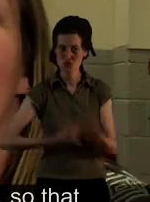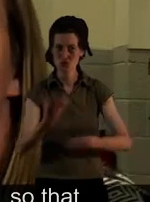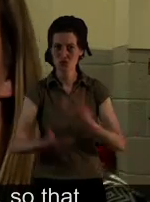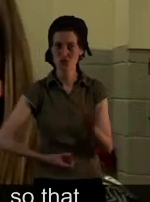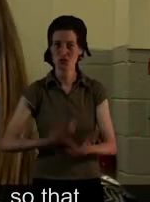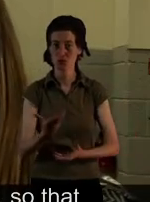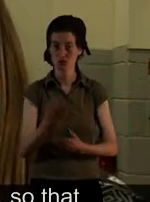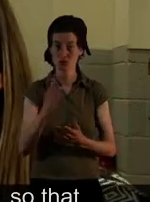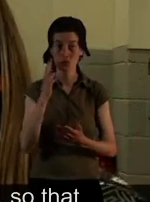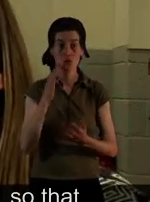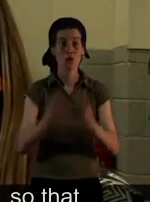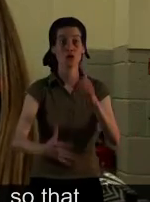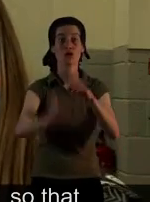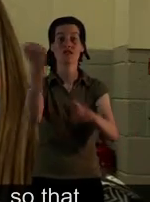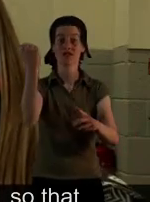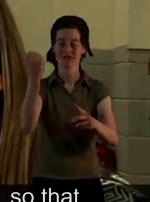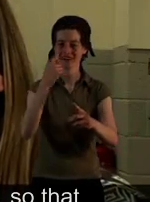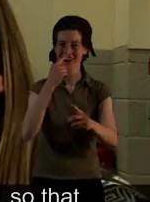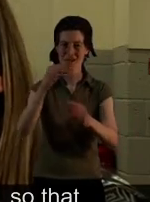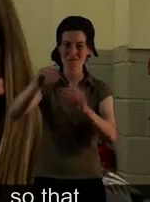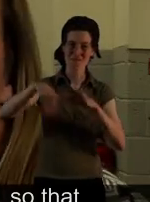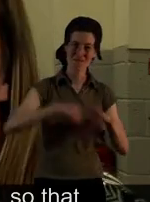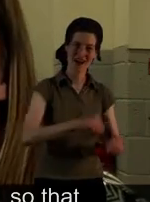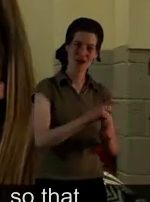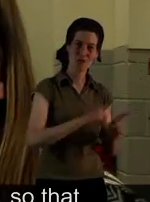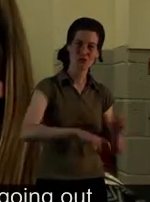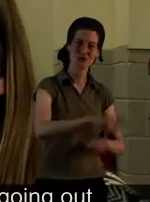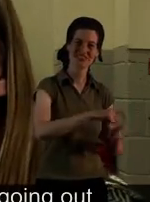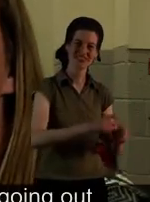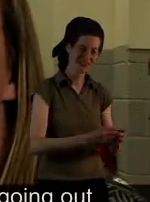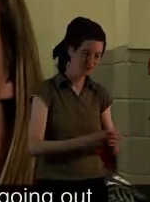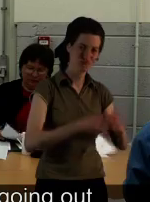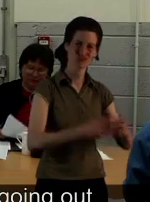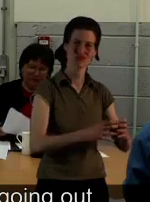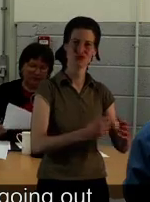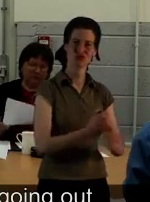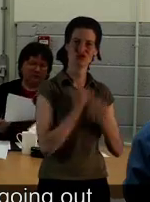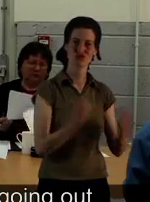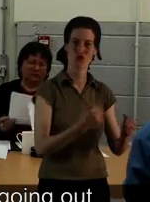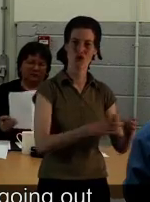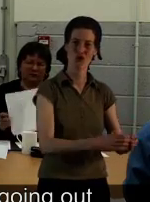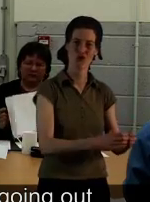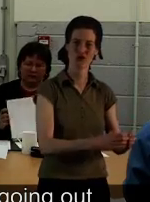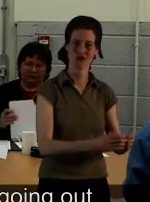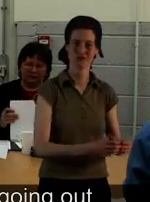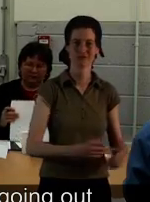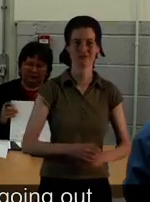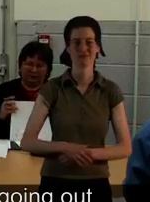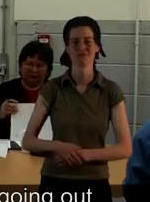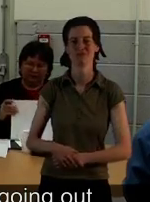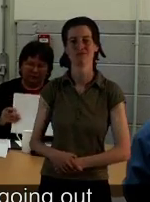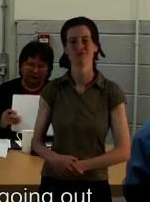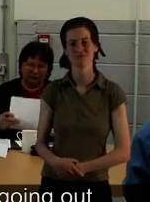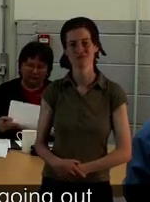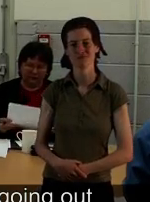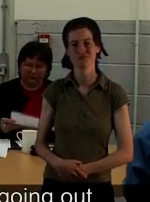that into their interviews so that they win this work and actually they retain it within their communities rather than it going out to perhaps some of